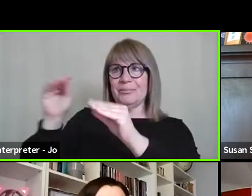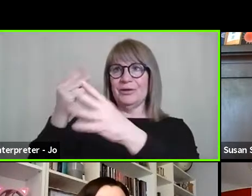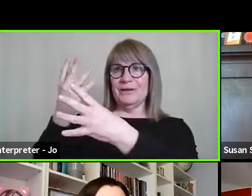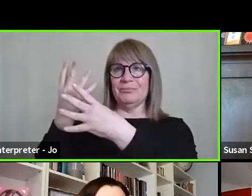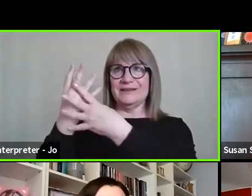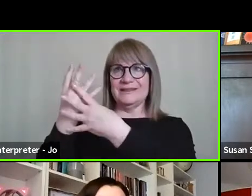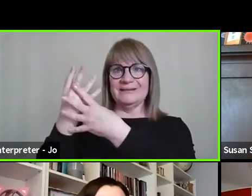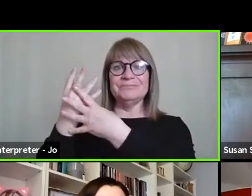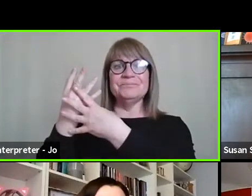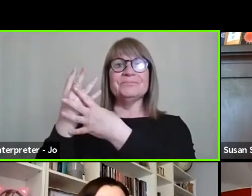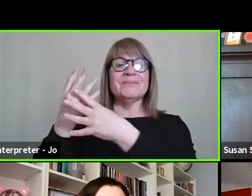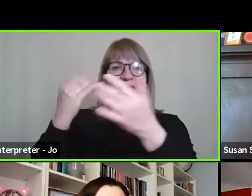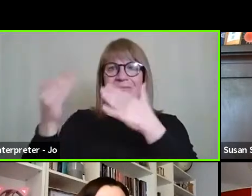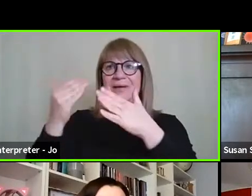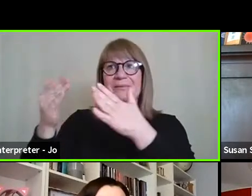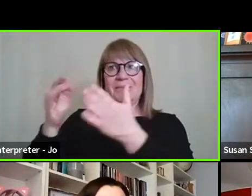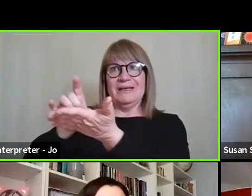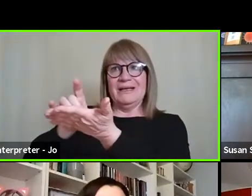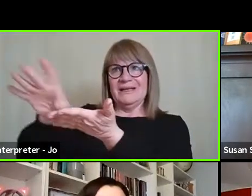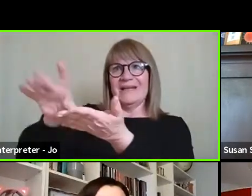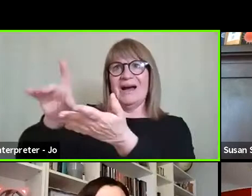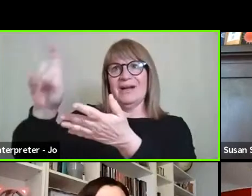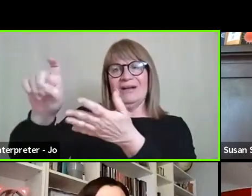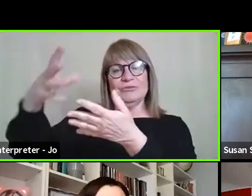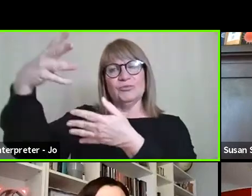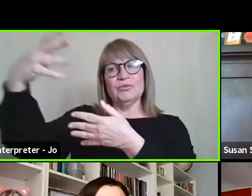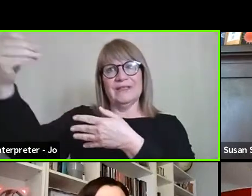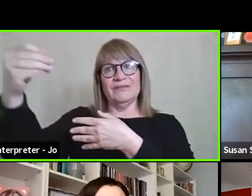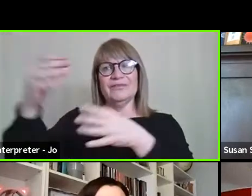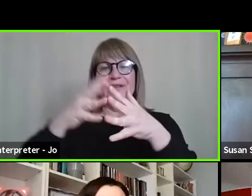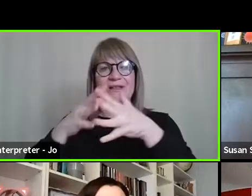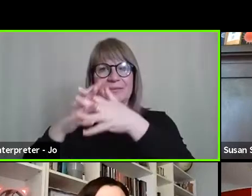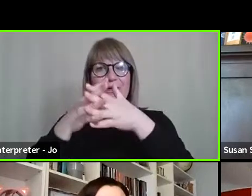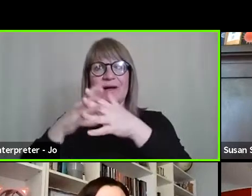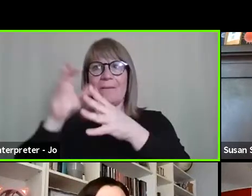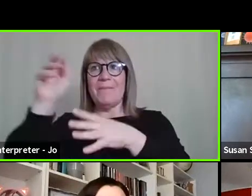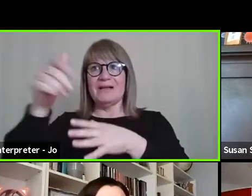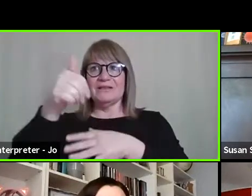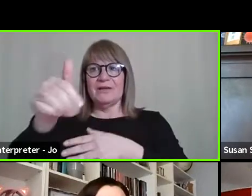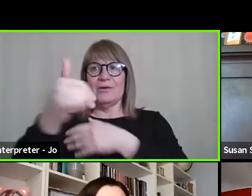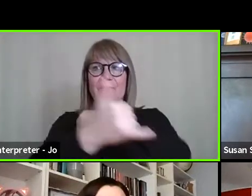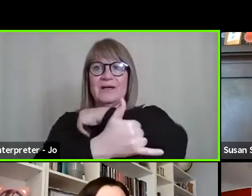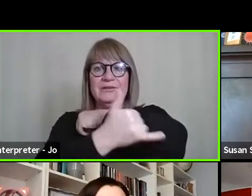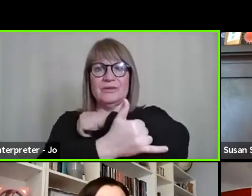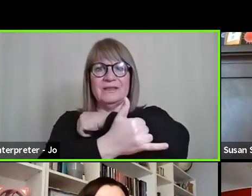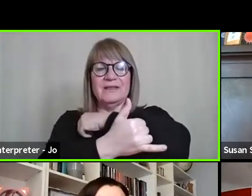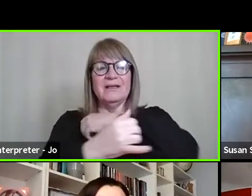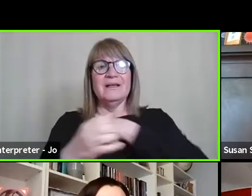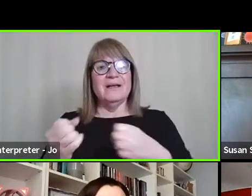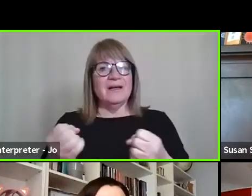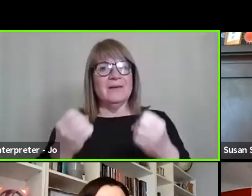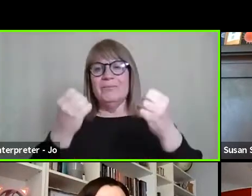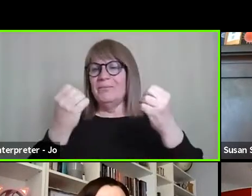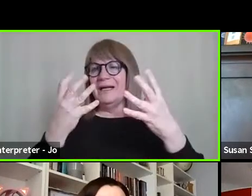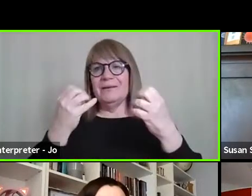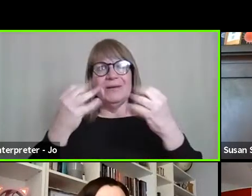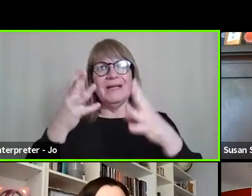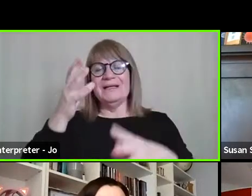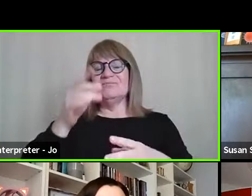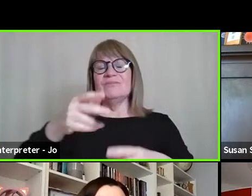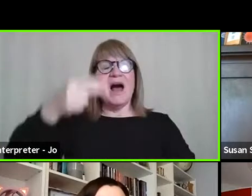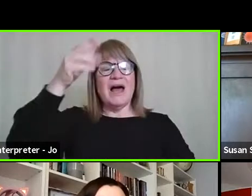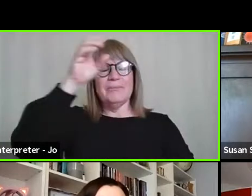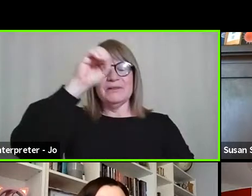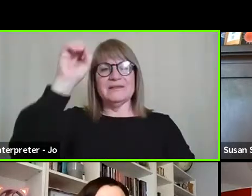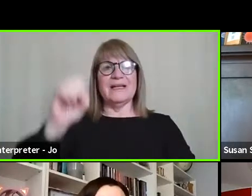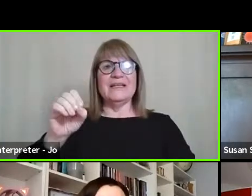between just the window of 2006 to 2010 that a disproportionate number of them were monolingual spanish speakers uh which would lead me to